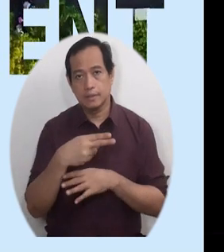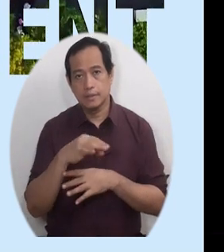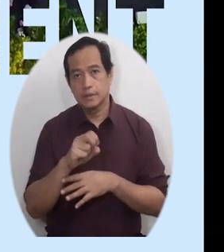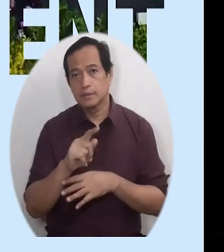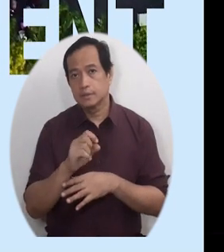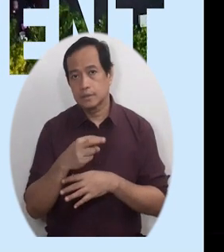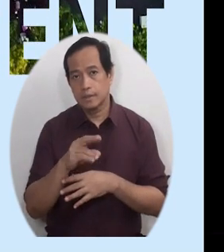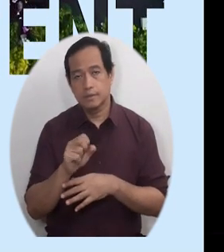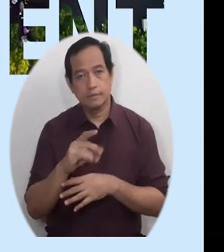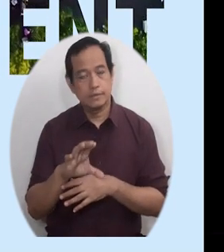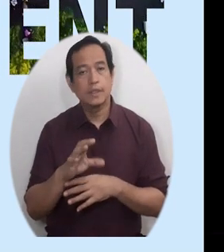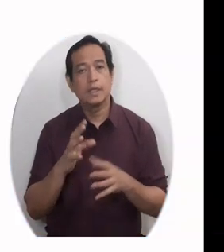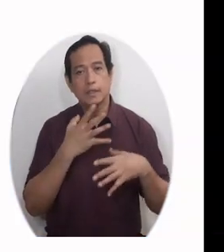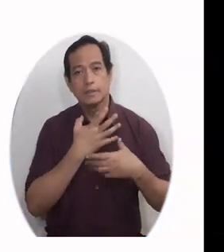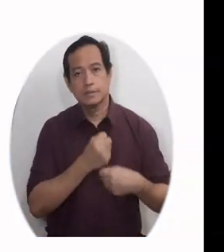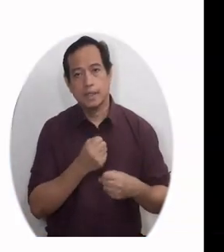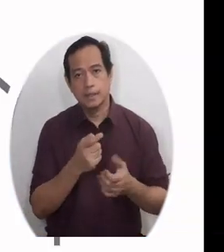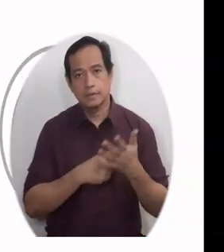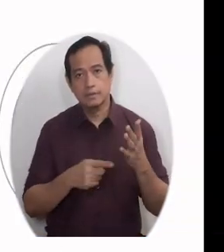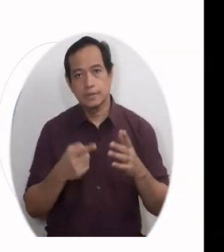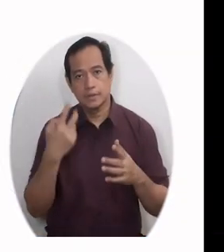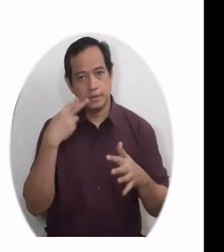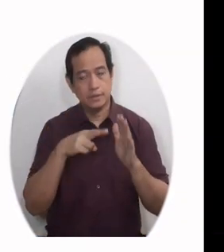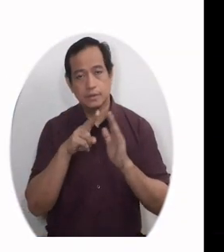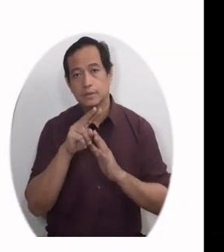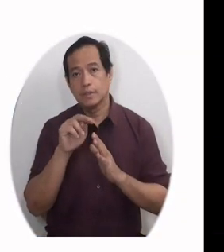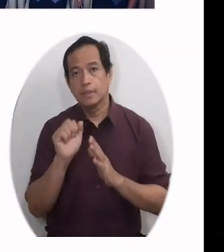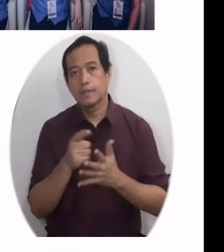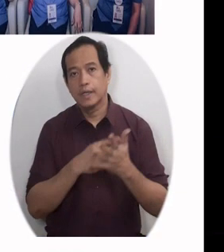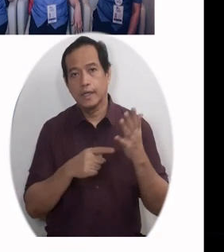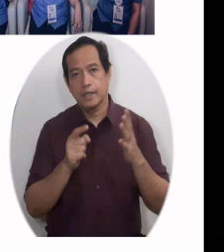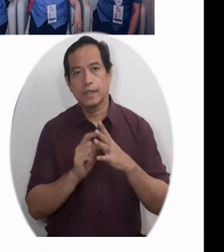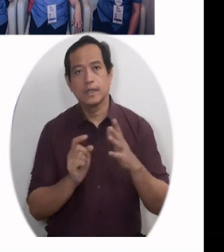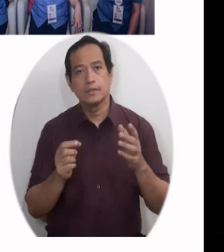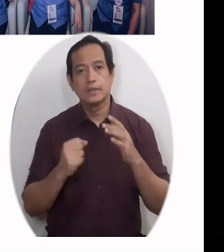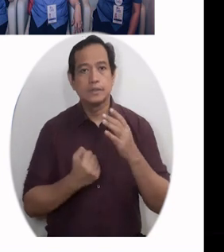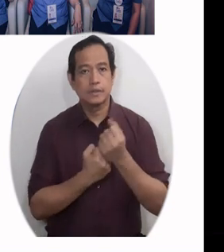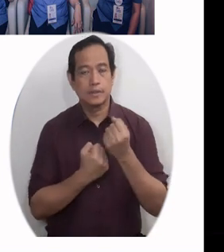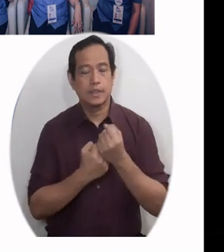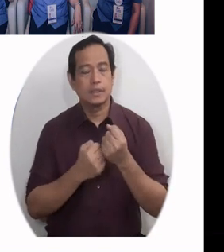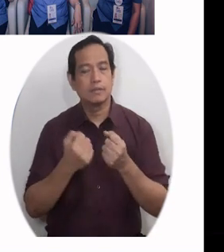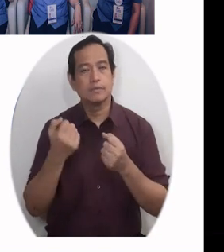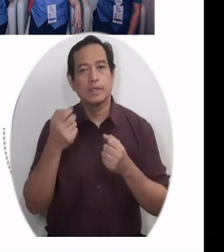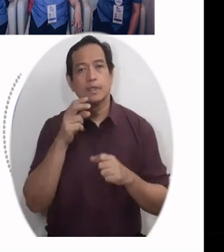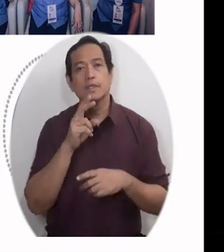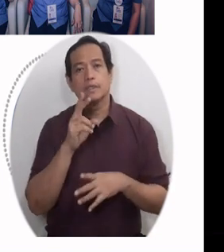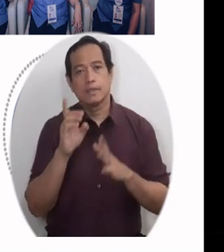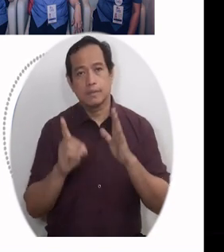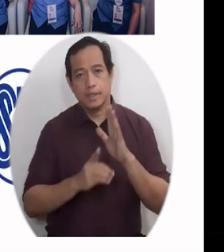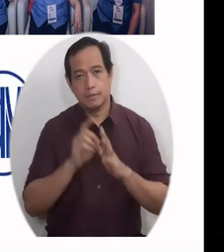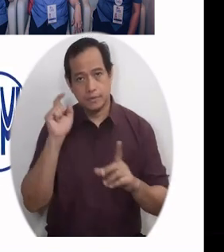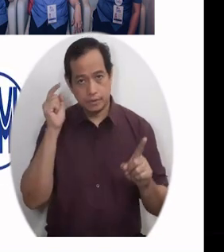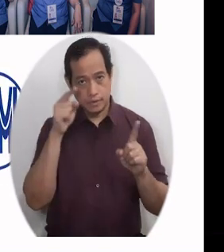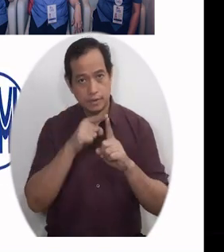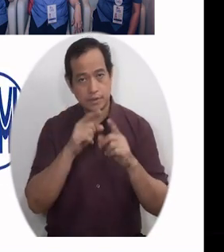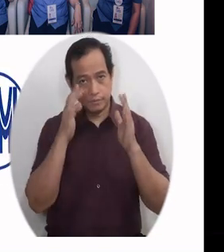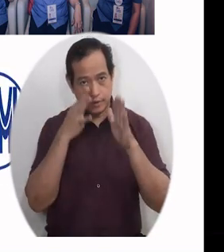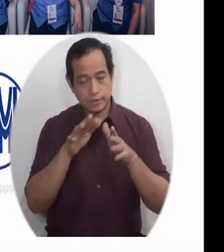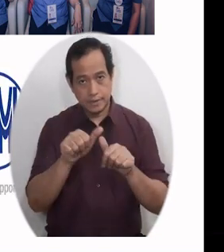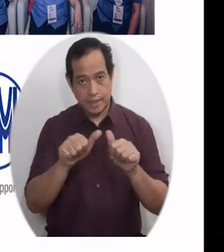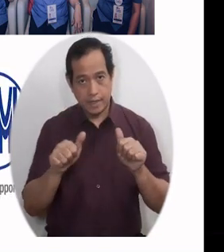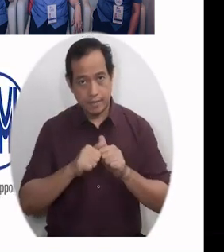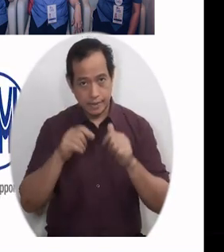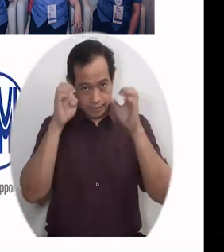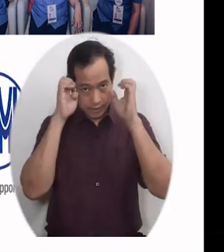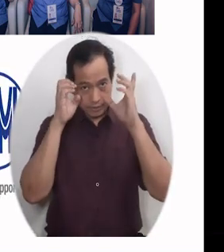go hand in hand. SM focuses its social development initiatives and integrates its philanthropic thrusts with